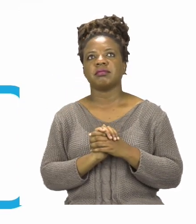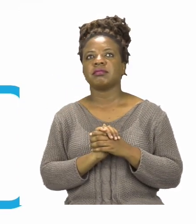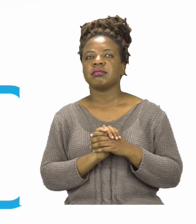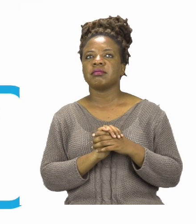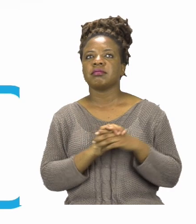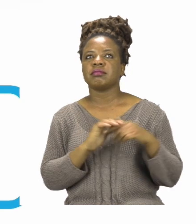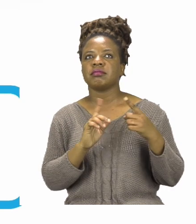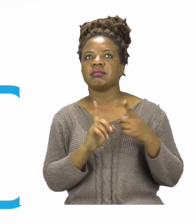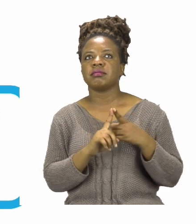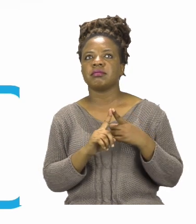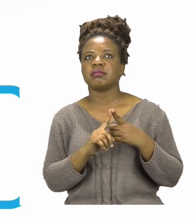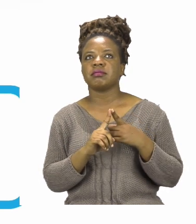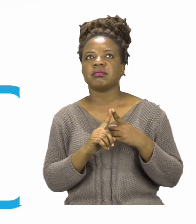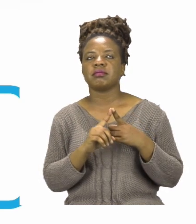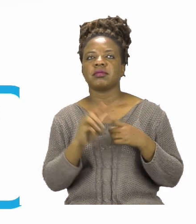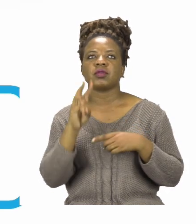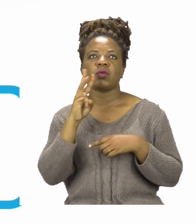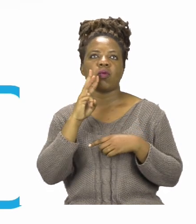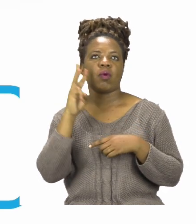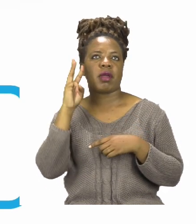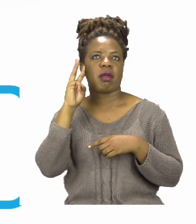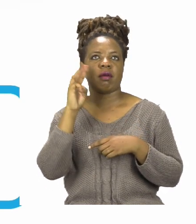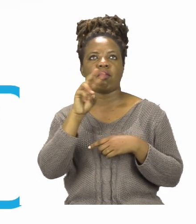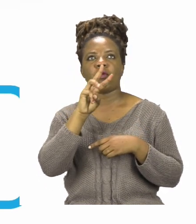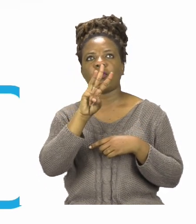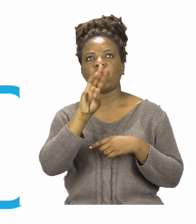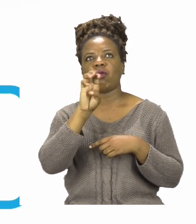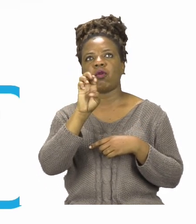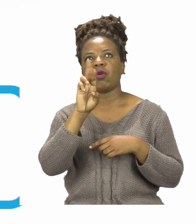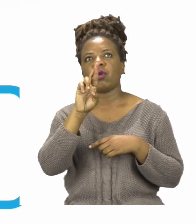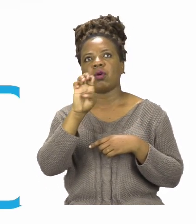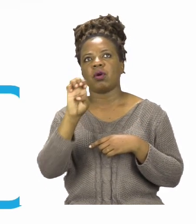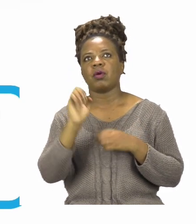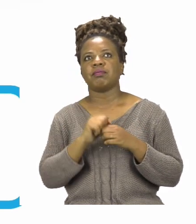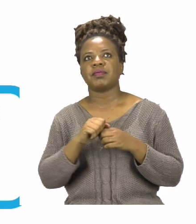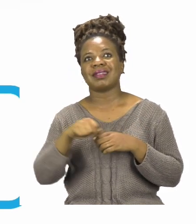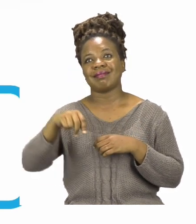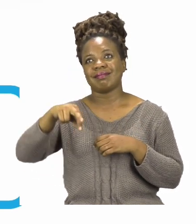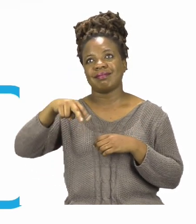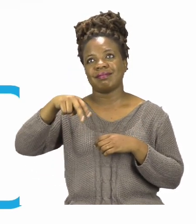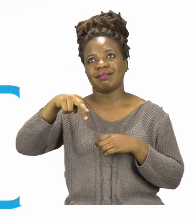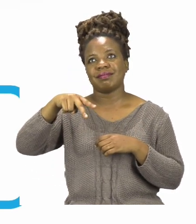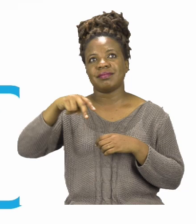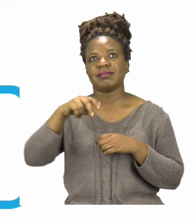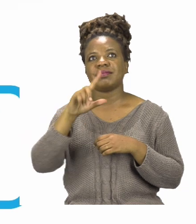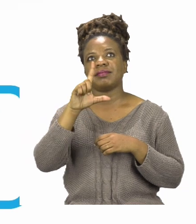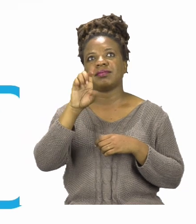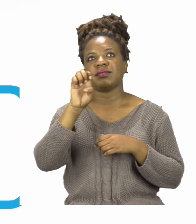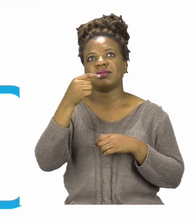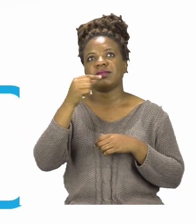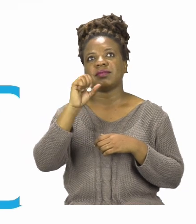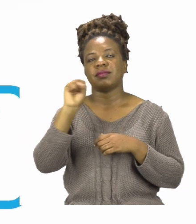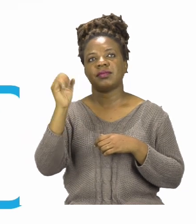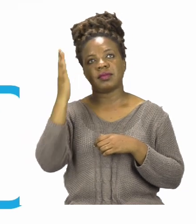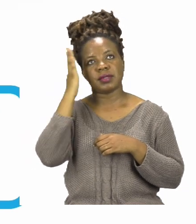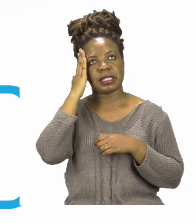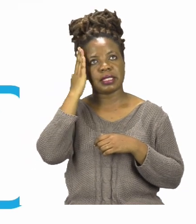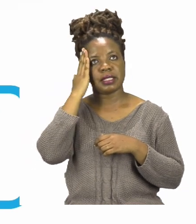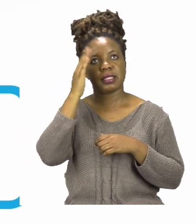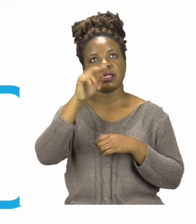together, were, legs, head, them,